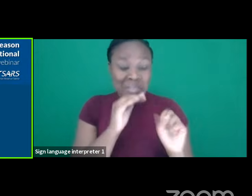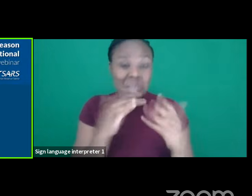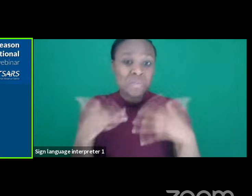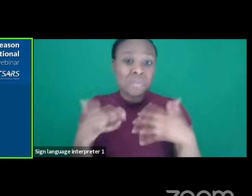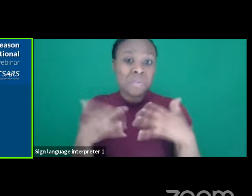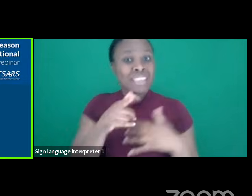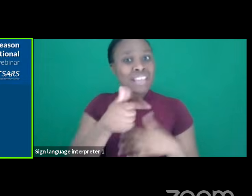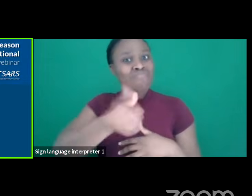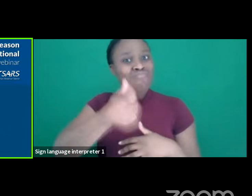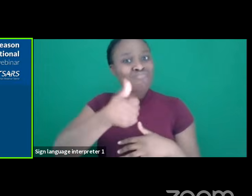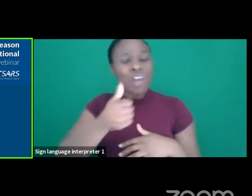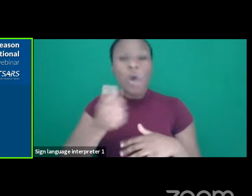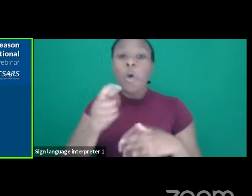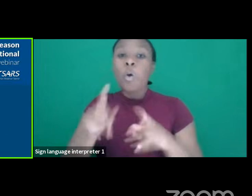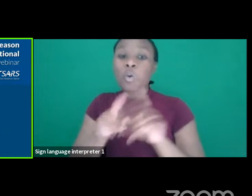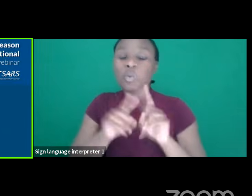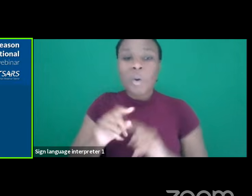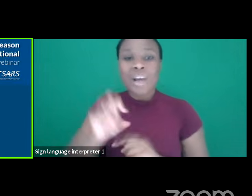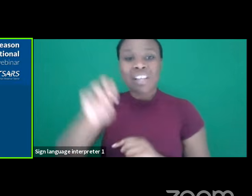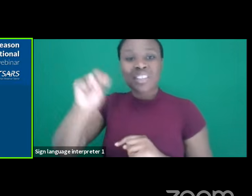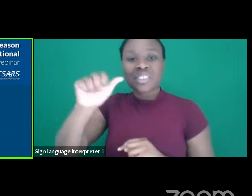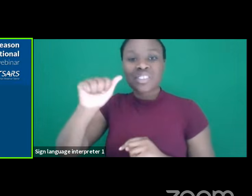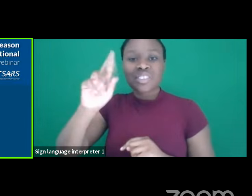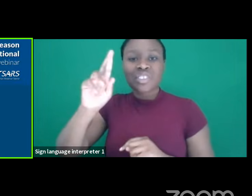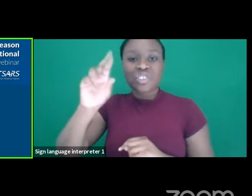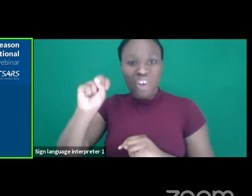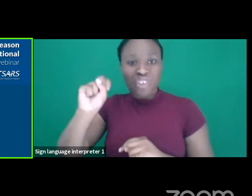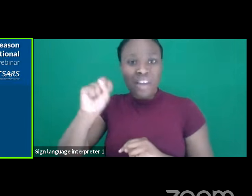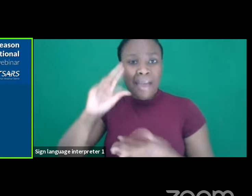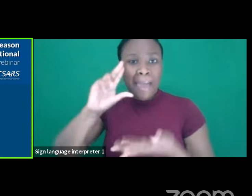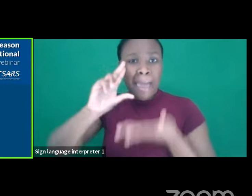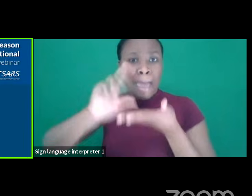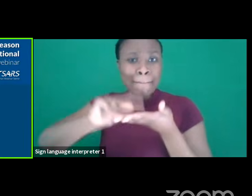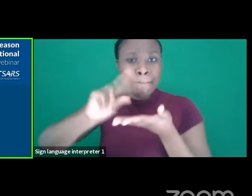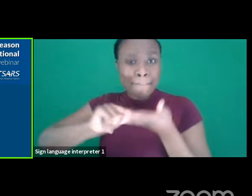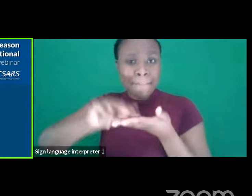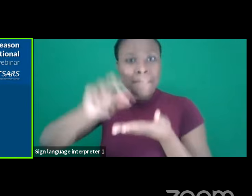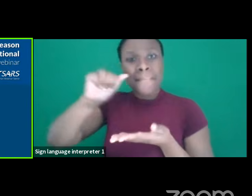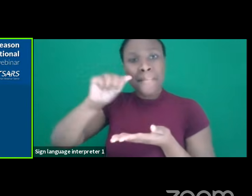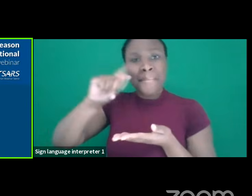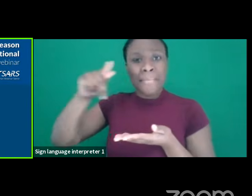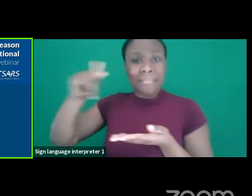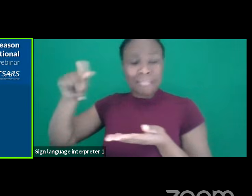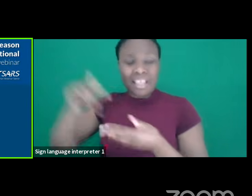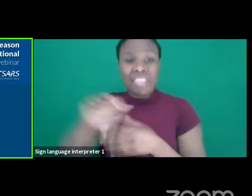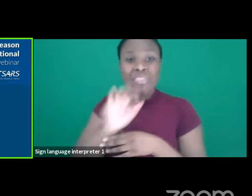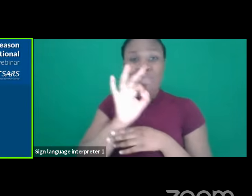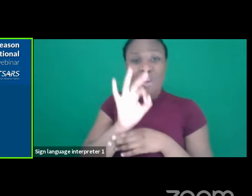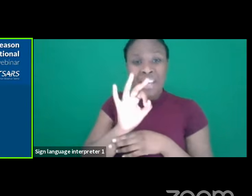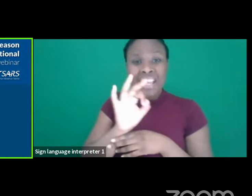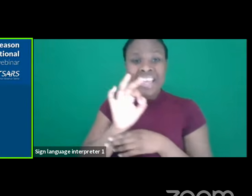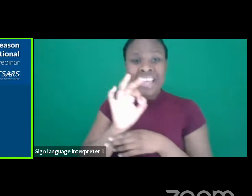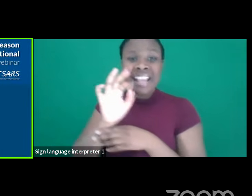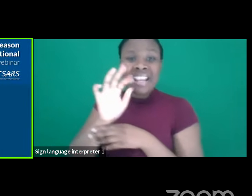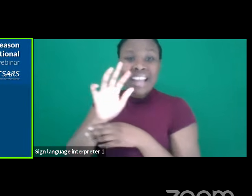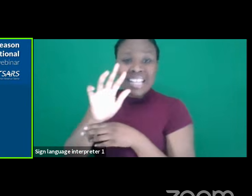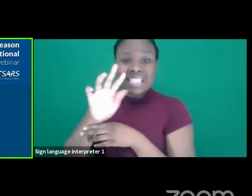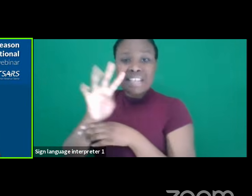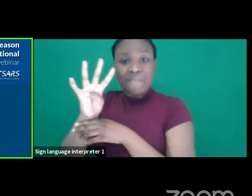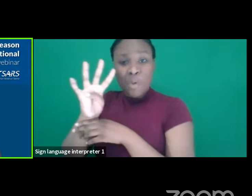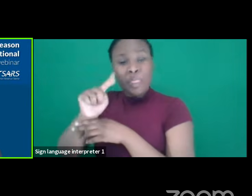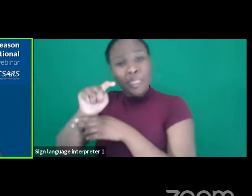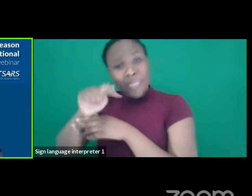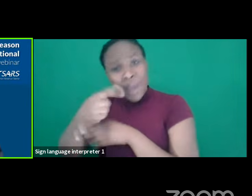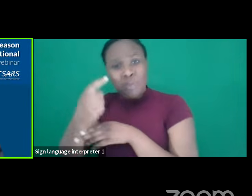Mobi app, where so far we've seen 394,000 taxpayers that have submitting through